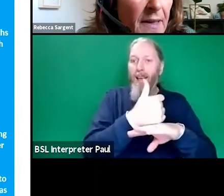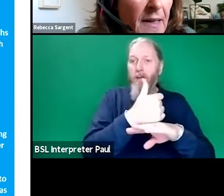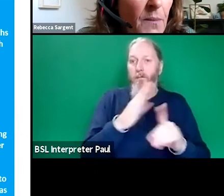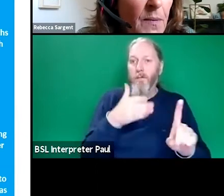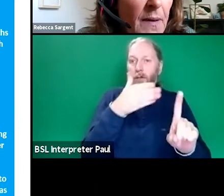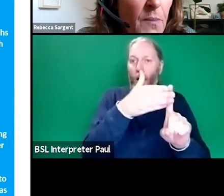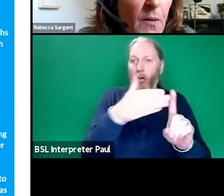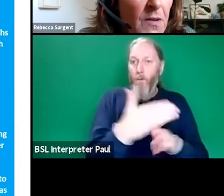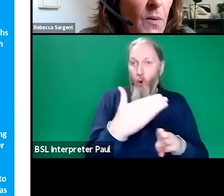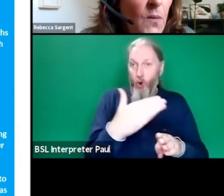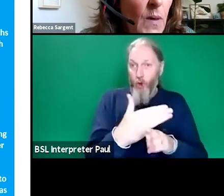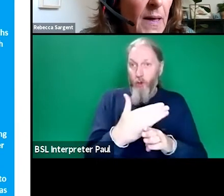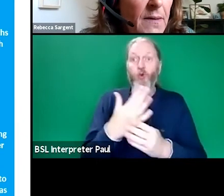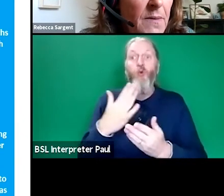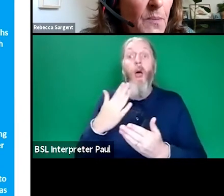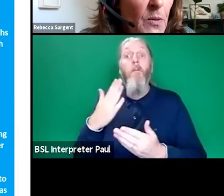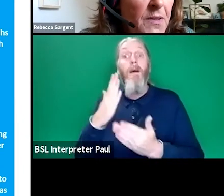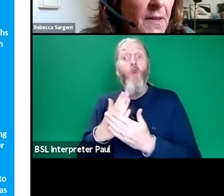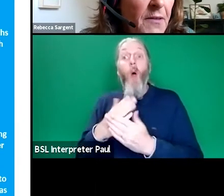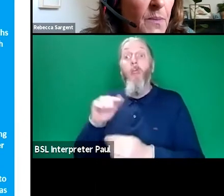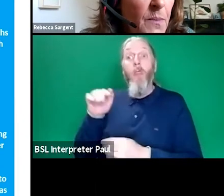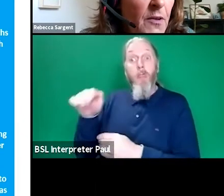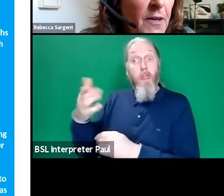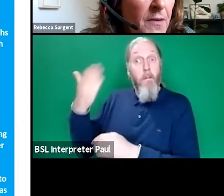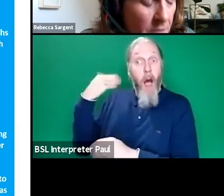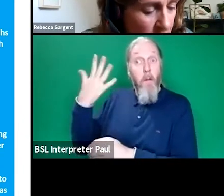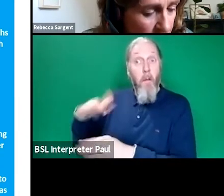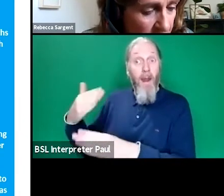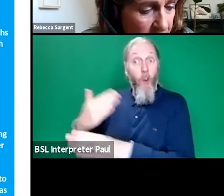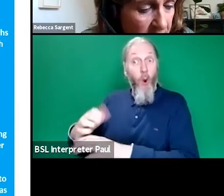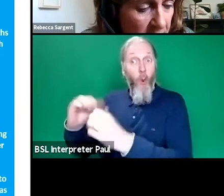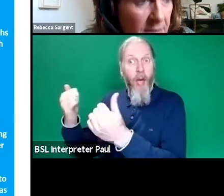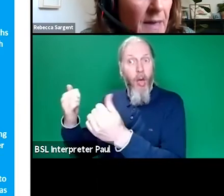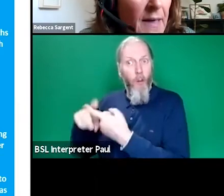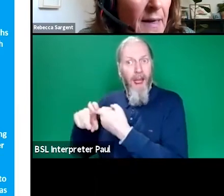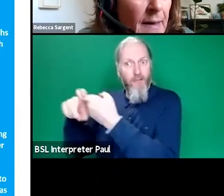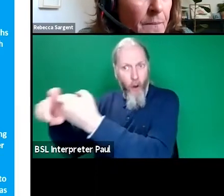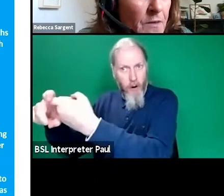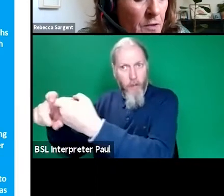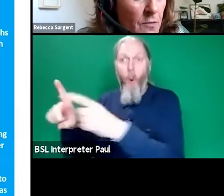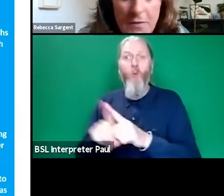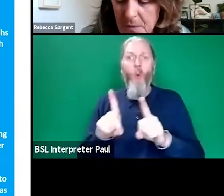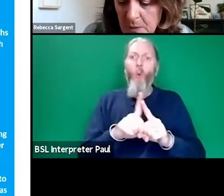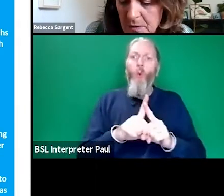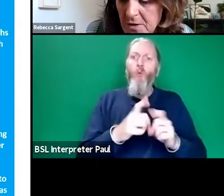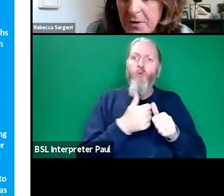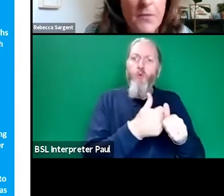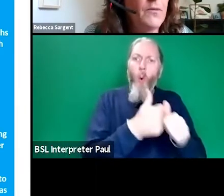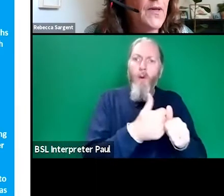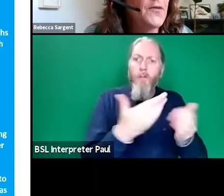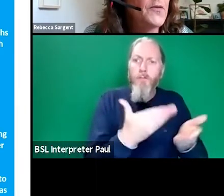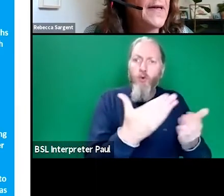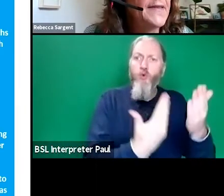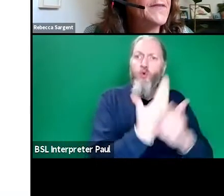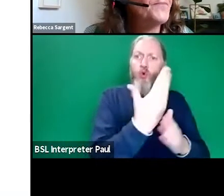and try and keeping what's worked well and supporting the growth of new services to respond